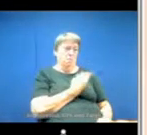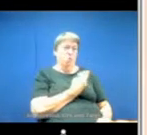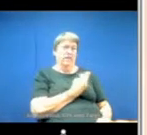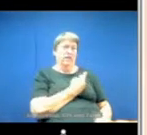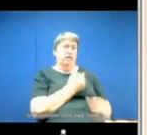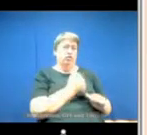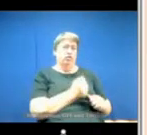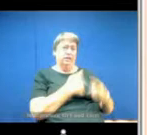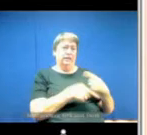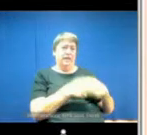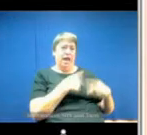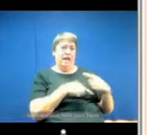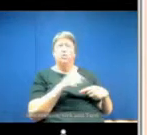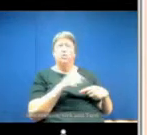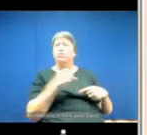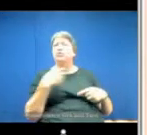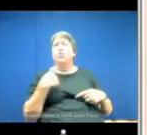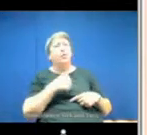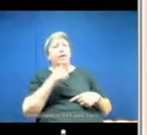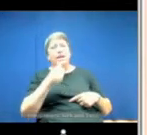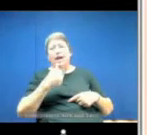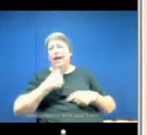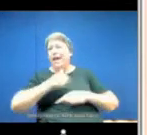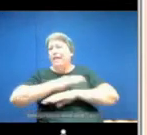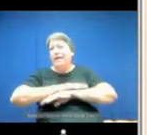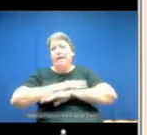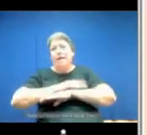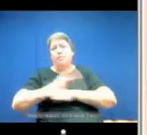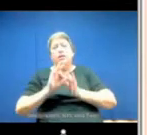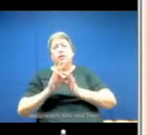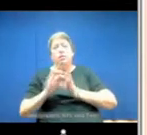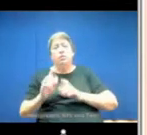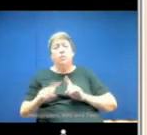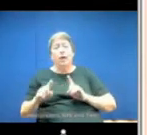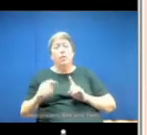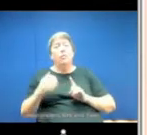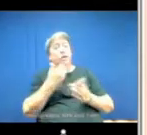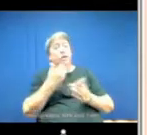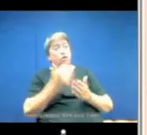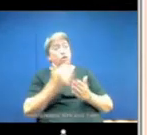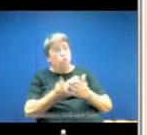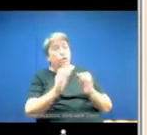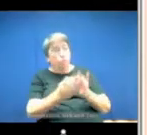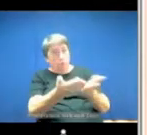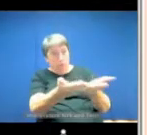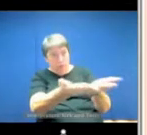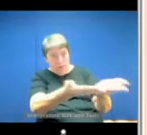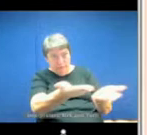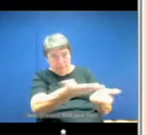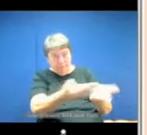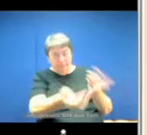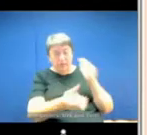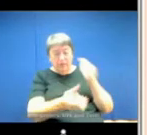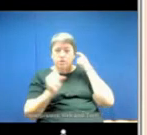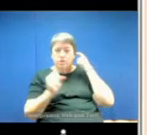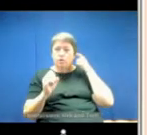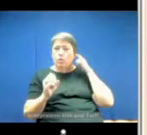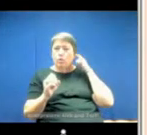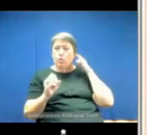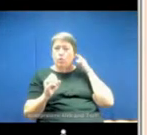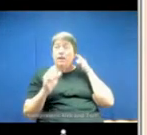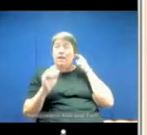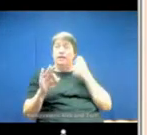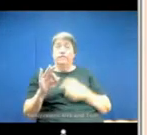didn't have a table interpreter with us, but we had very good interpreters. And so if there was a need for